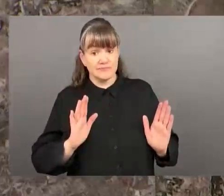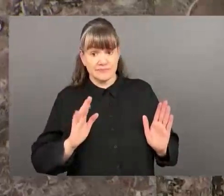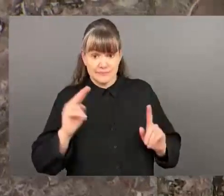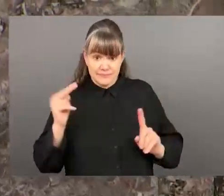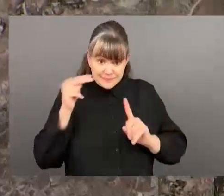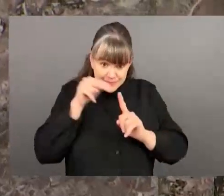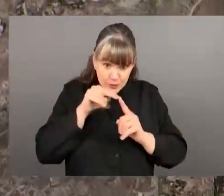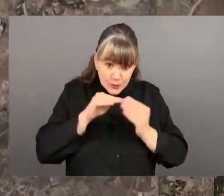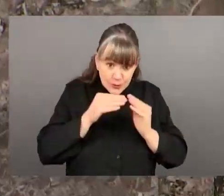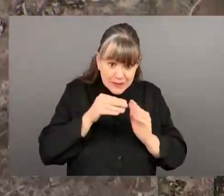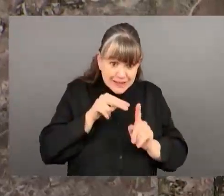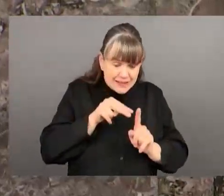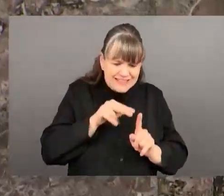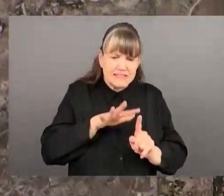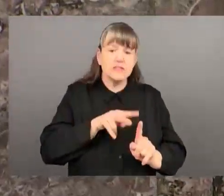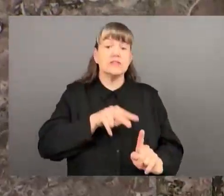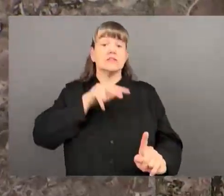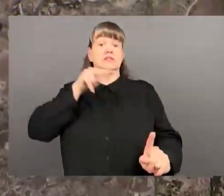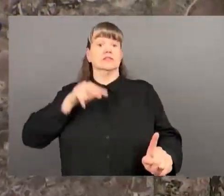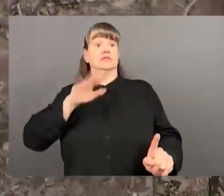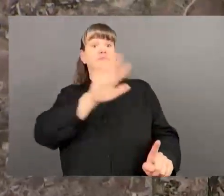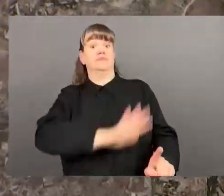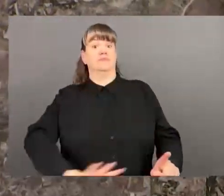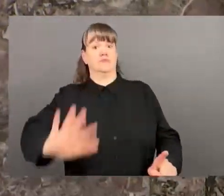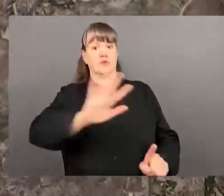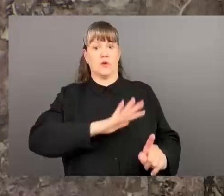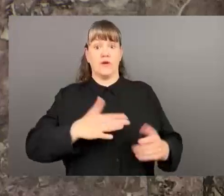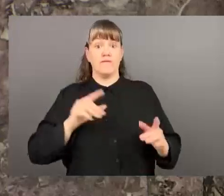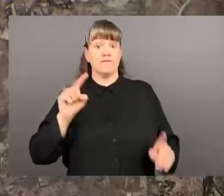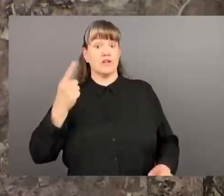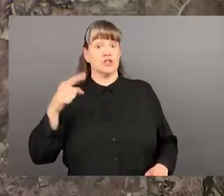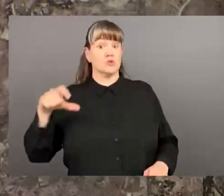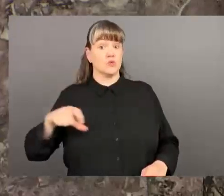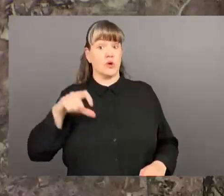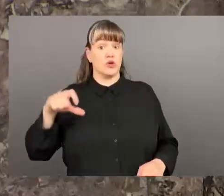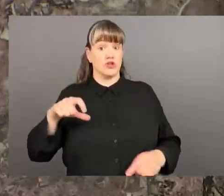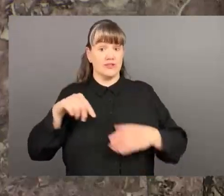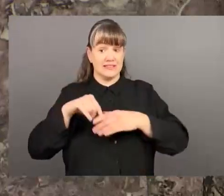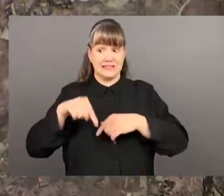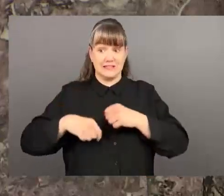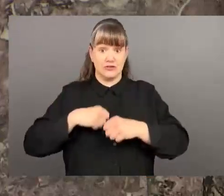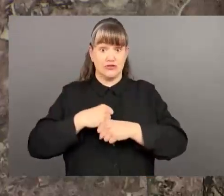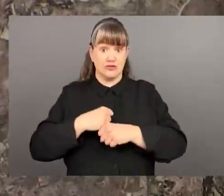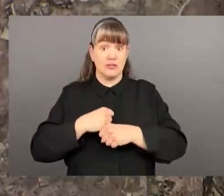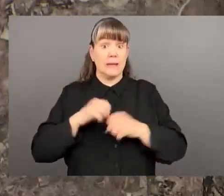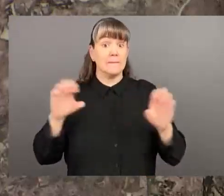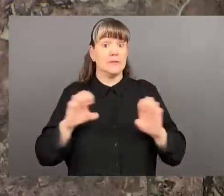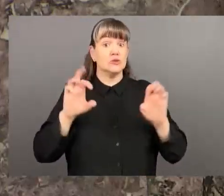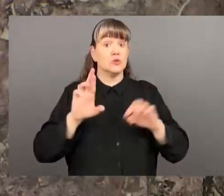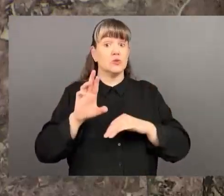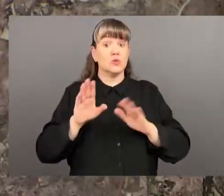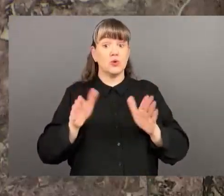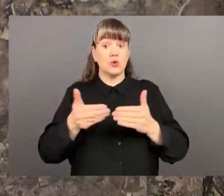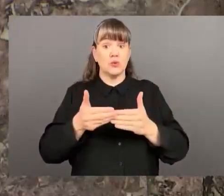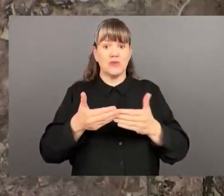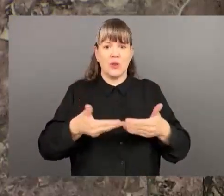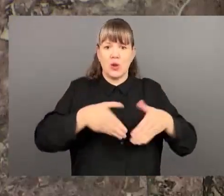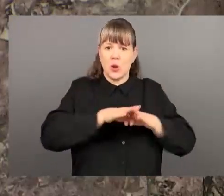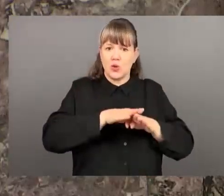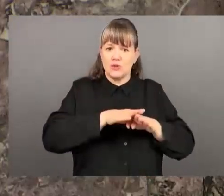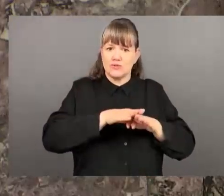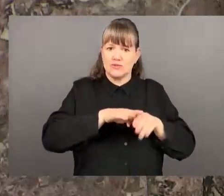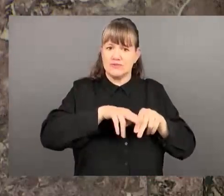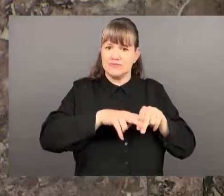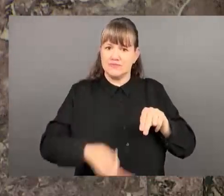this year, emergency room diversions are down a quarter compared to, that's 25%, compared to the year before,